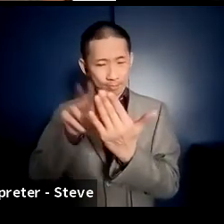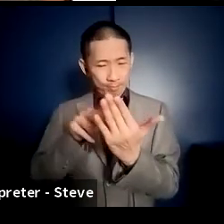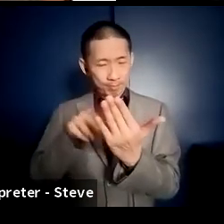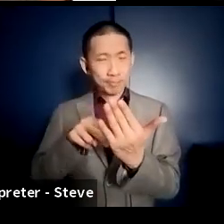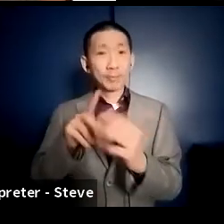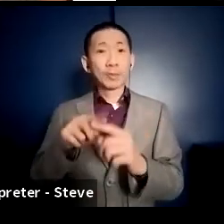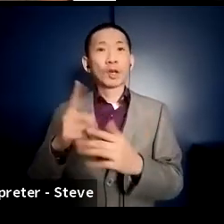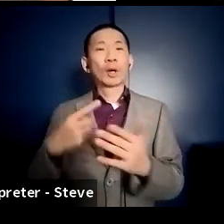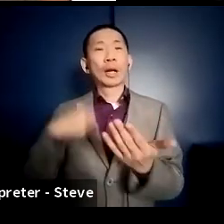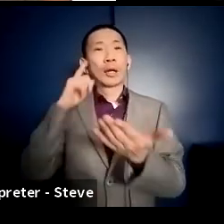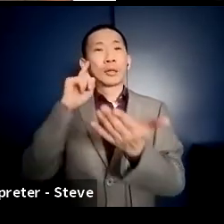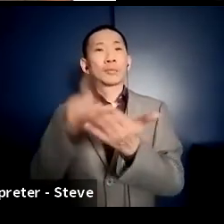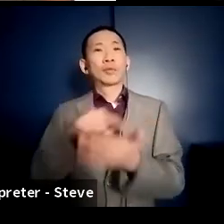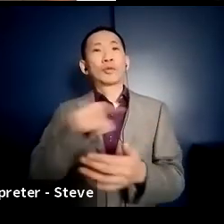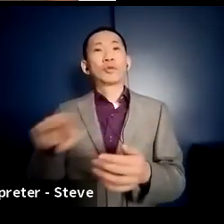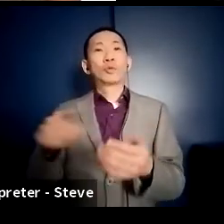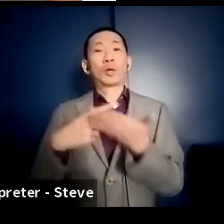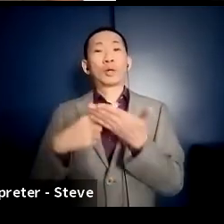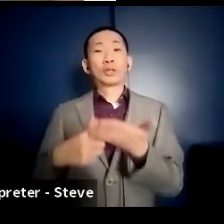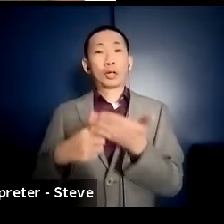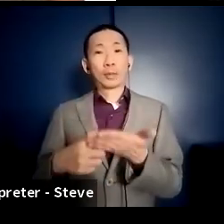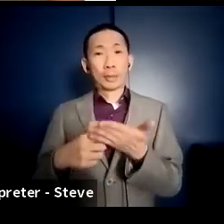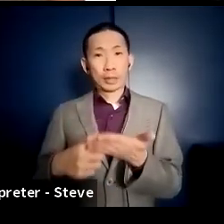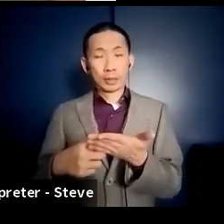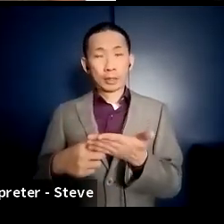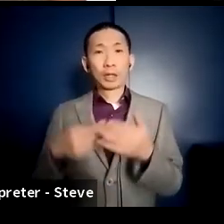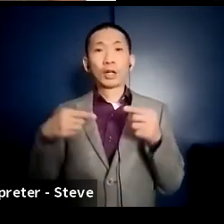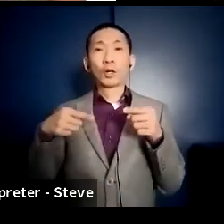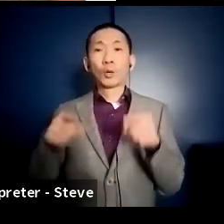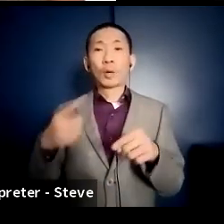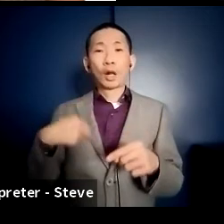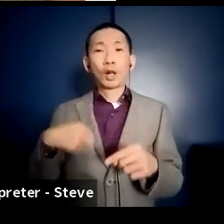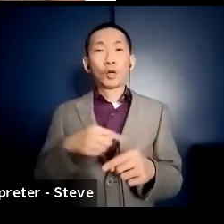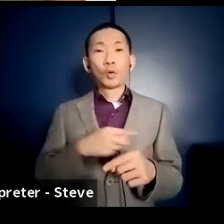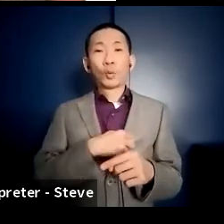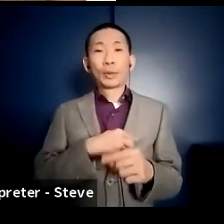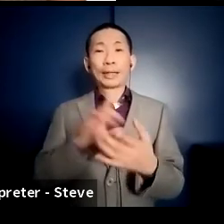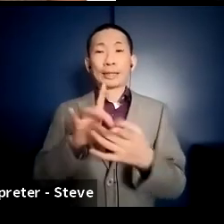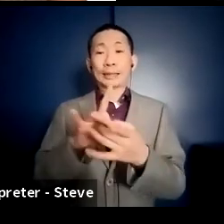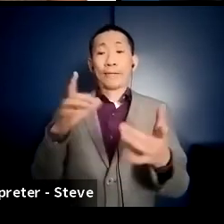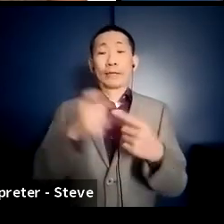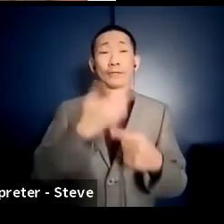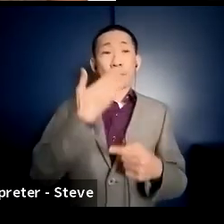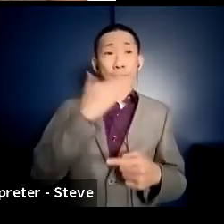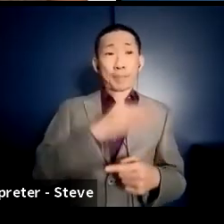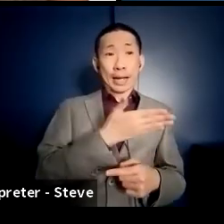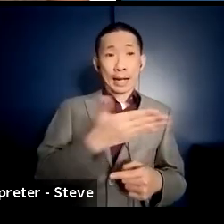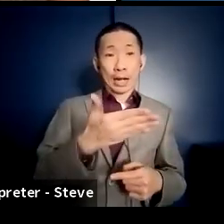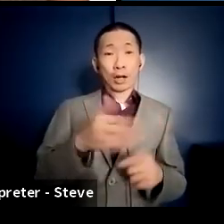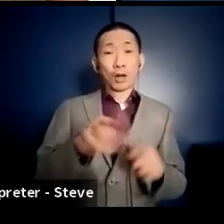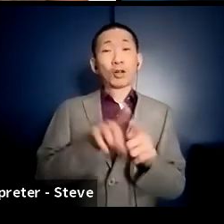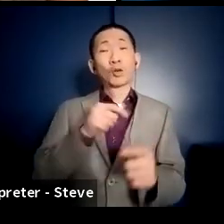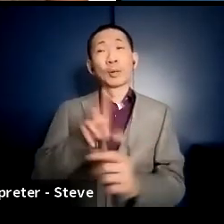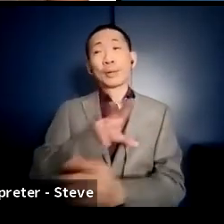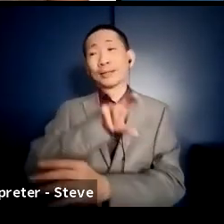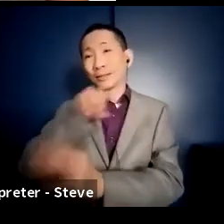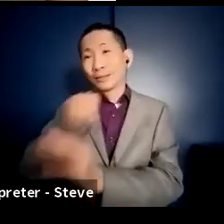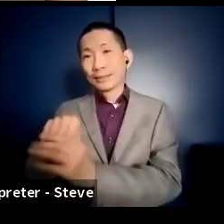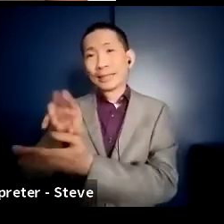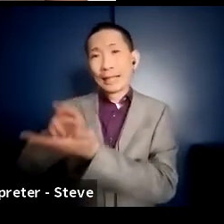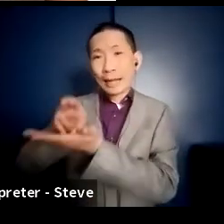What I'm hearing you all talk about is that while we divest from the bad, we must also invest in the